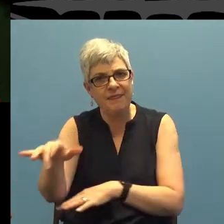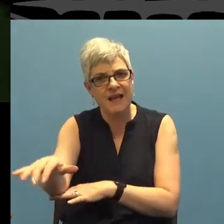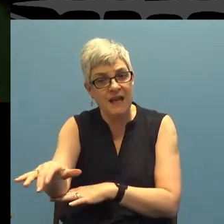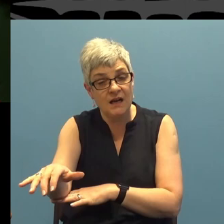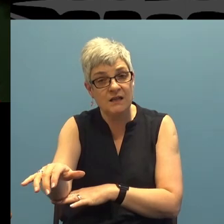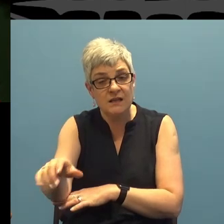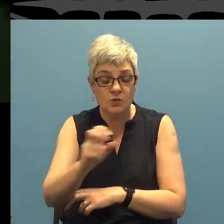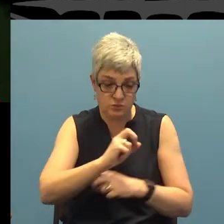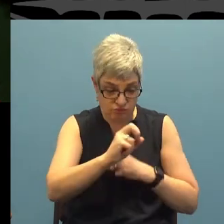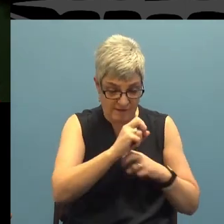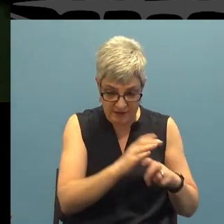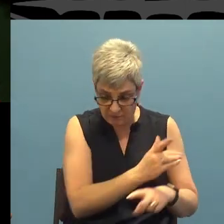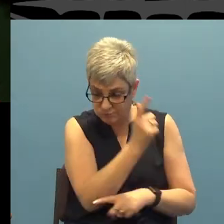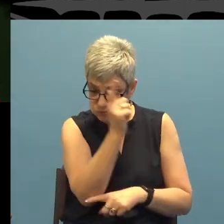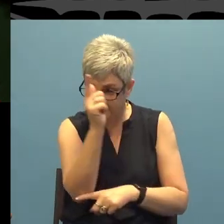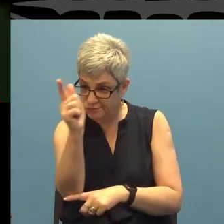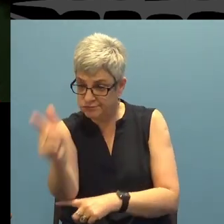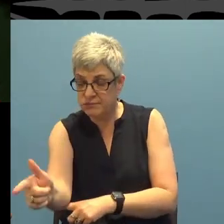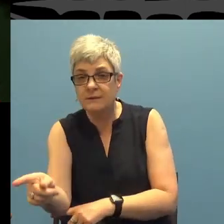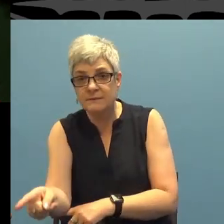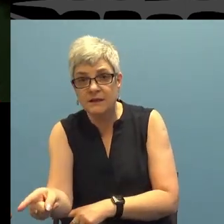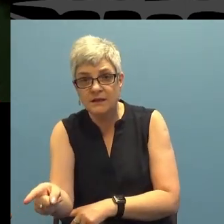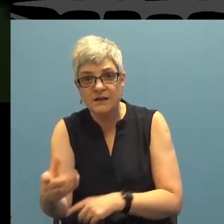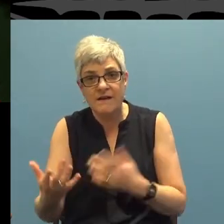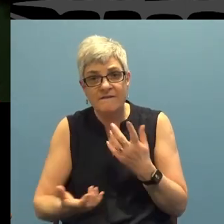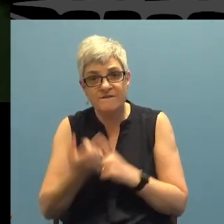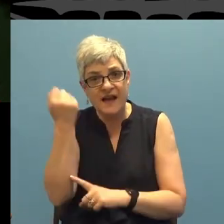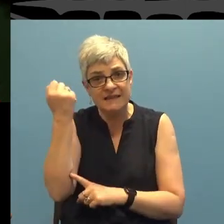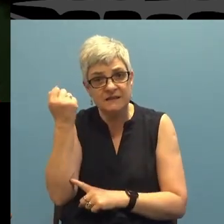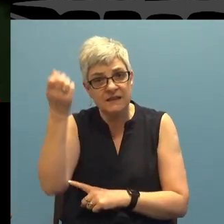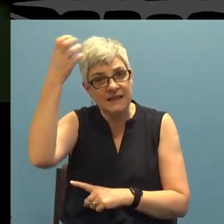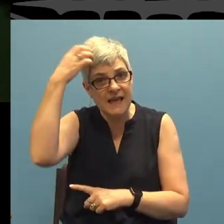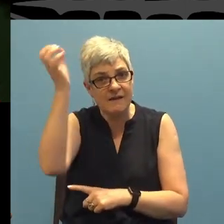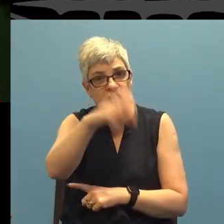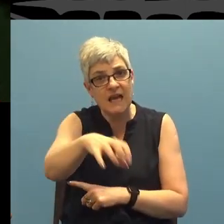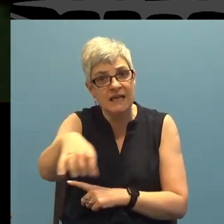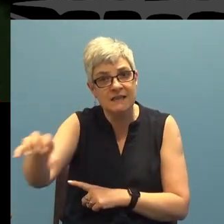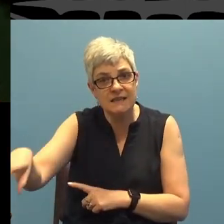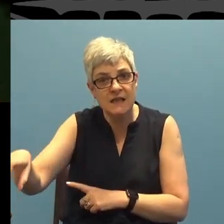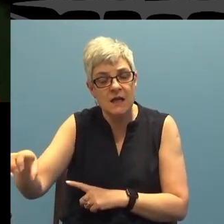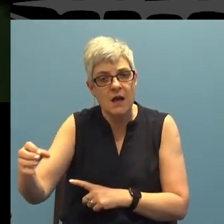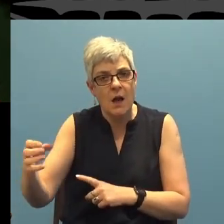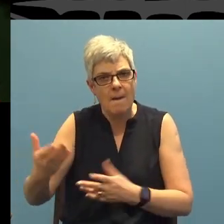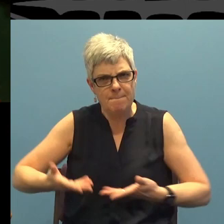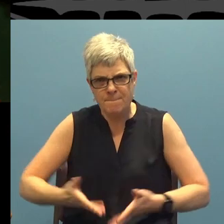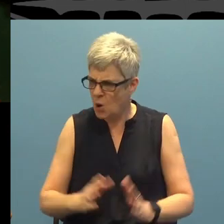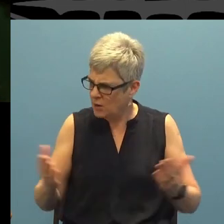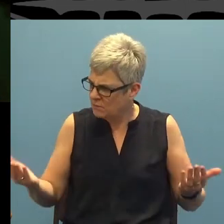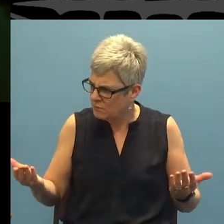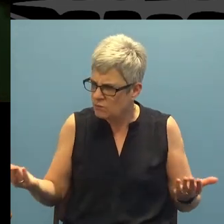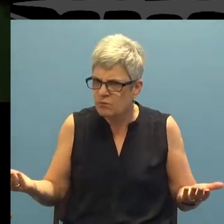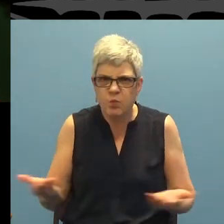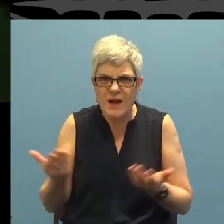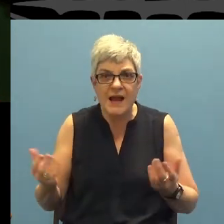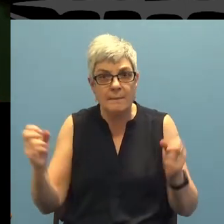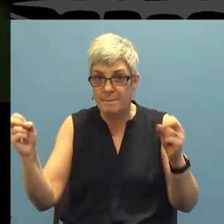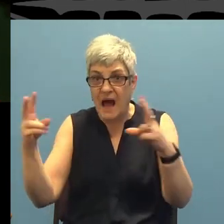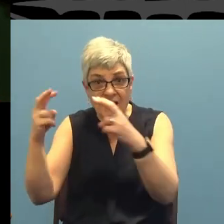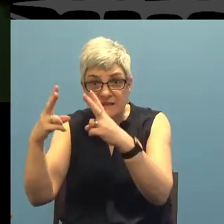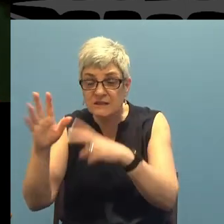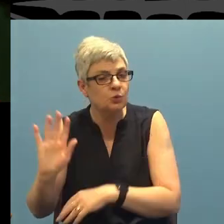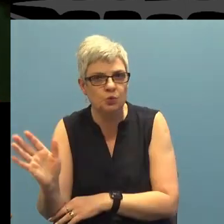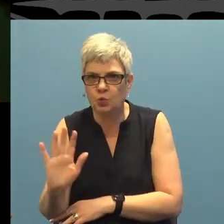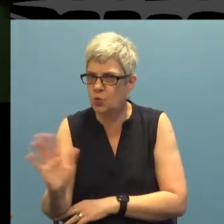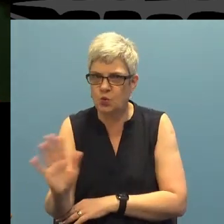these travelers went to find this King of Kings born, not in a palace, not fated by